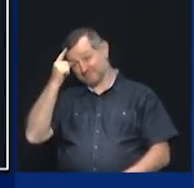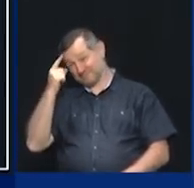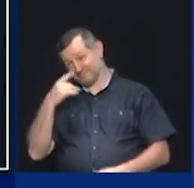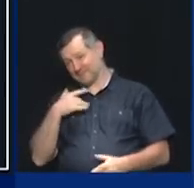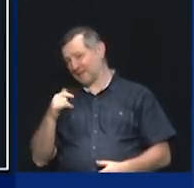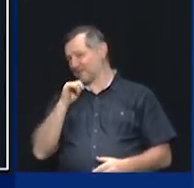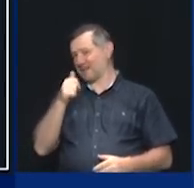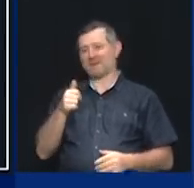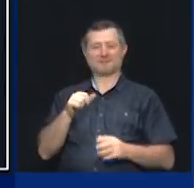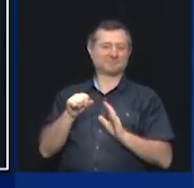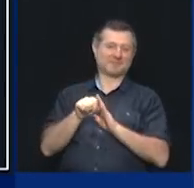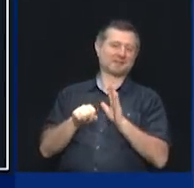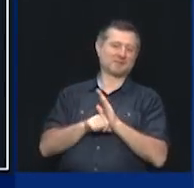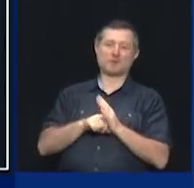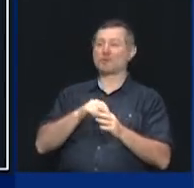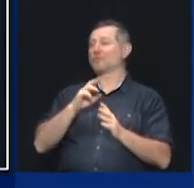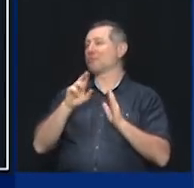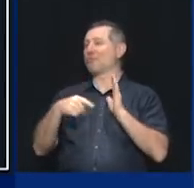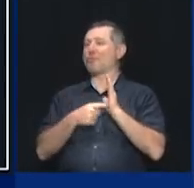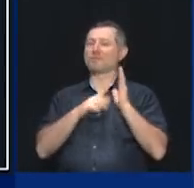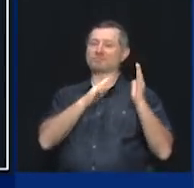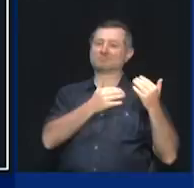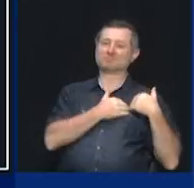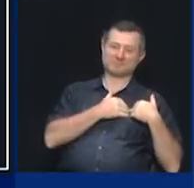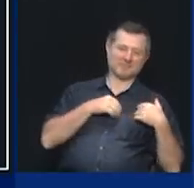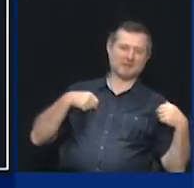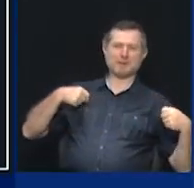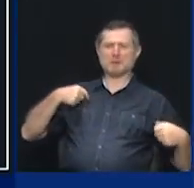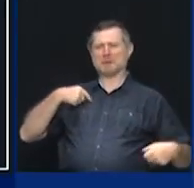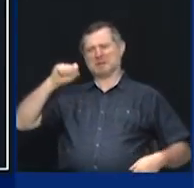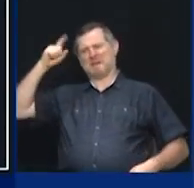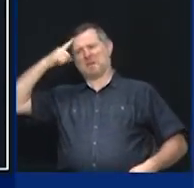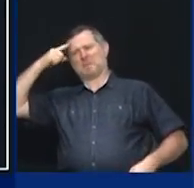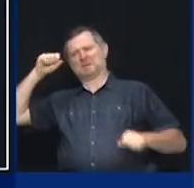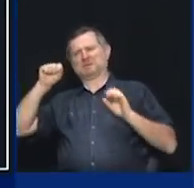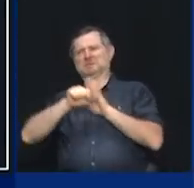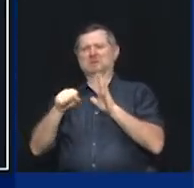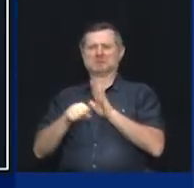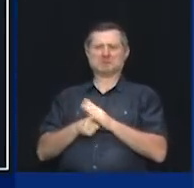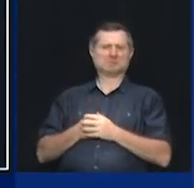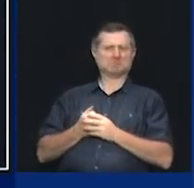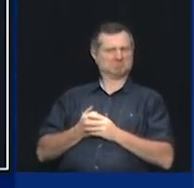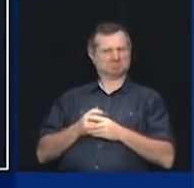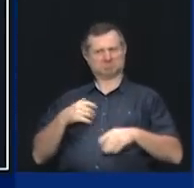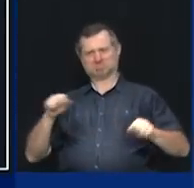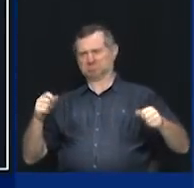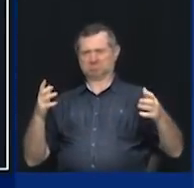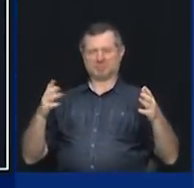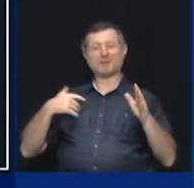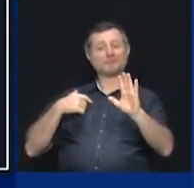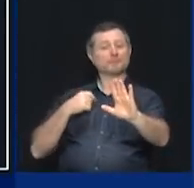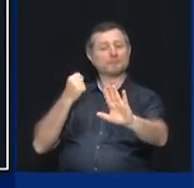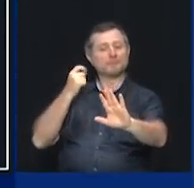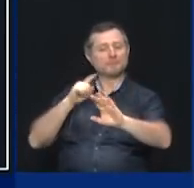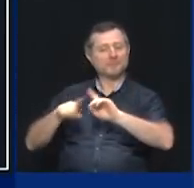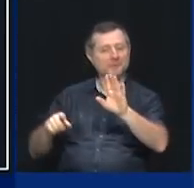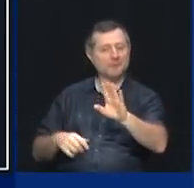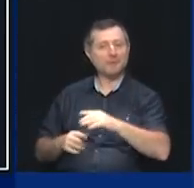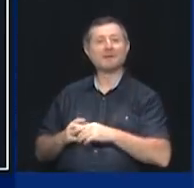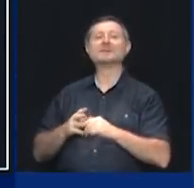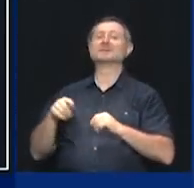do. We're the state government. But these are not normal times. And the